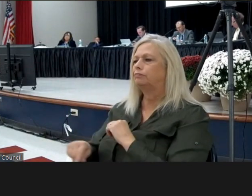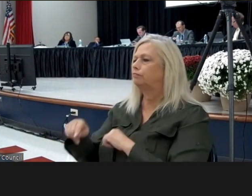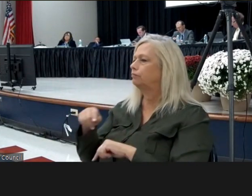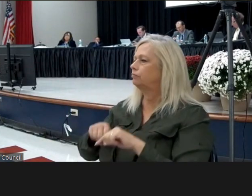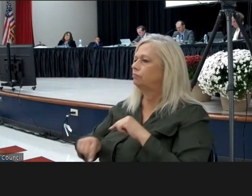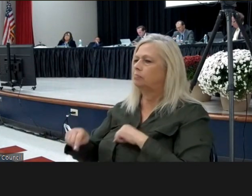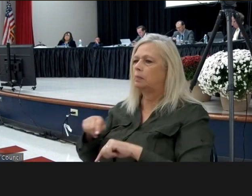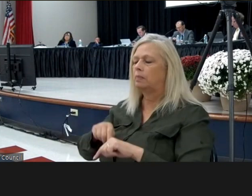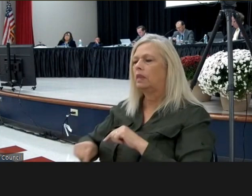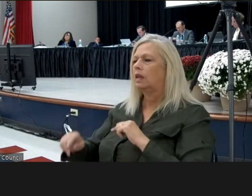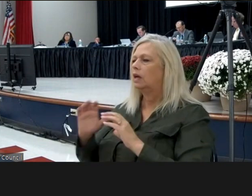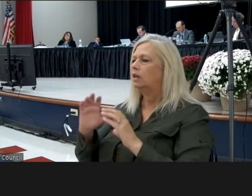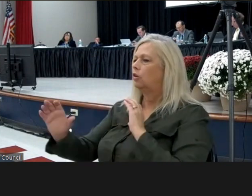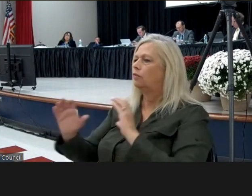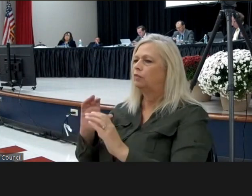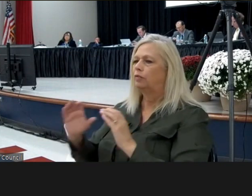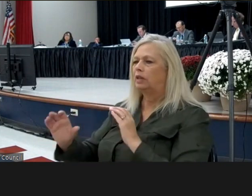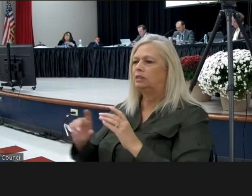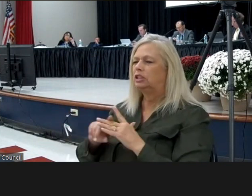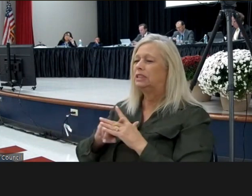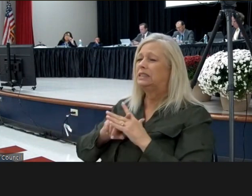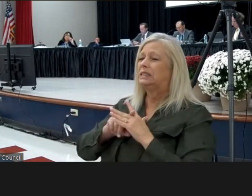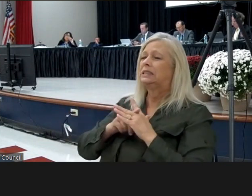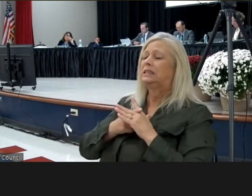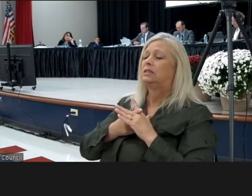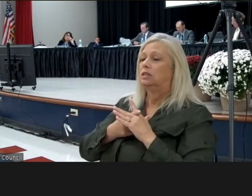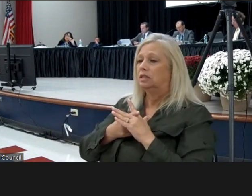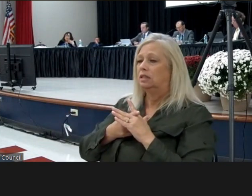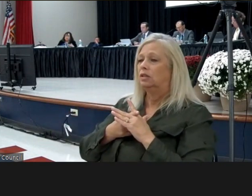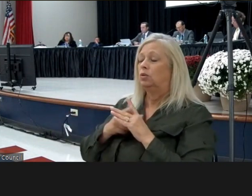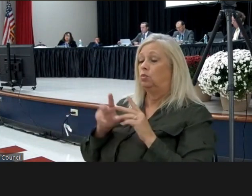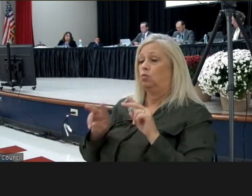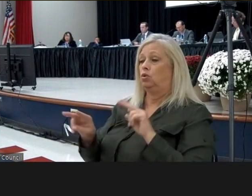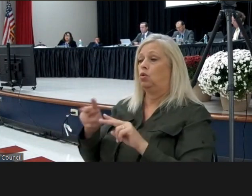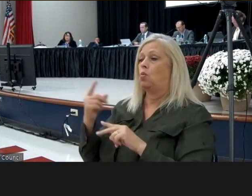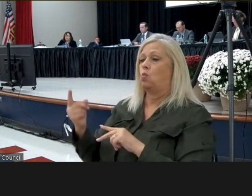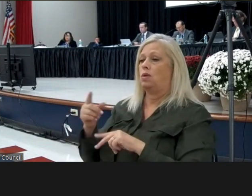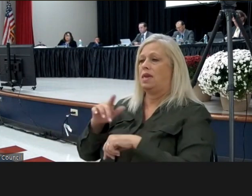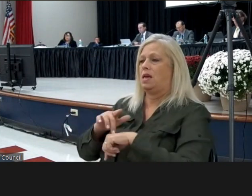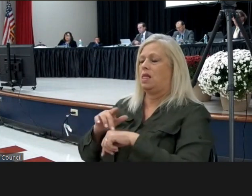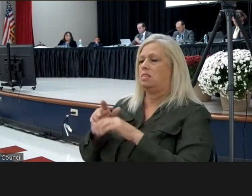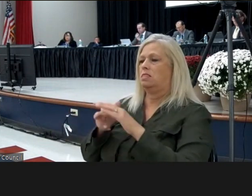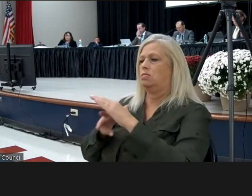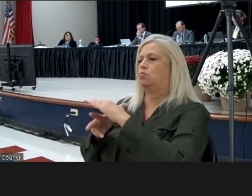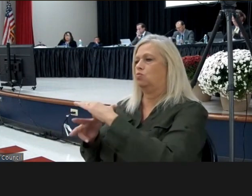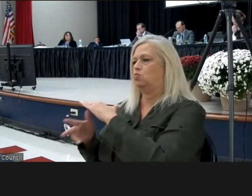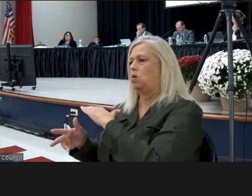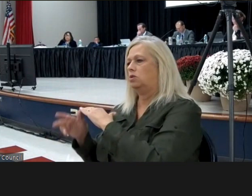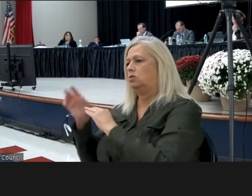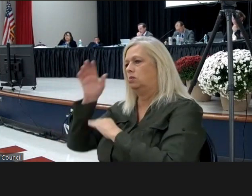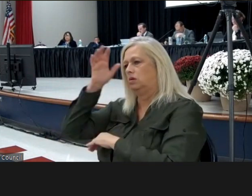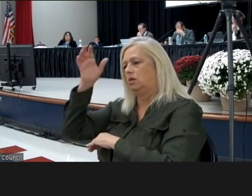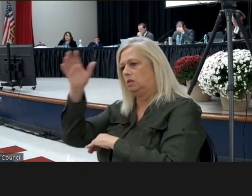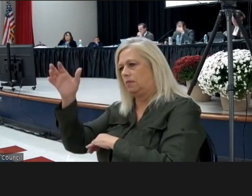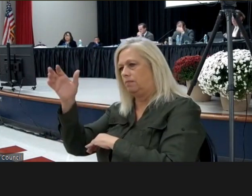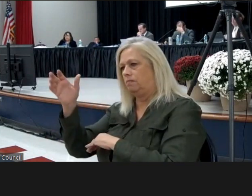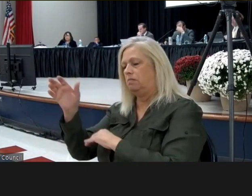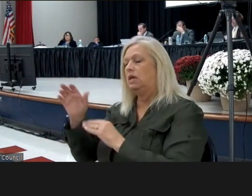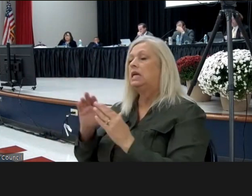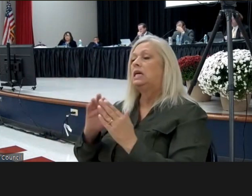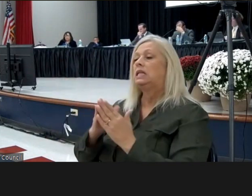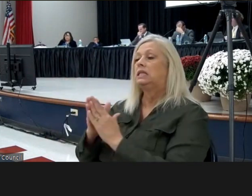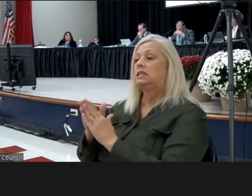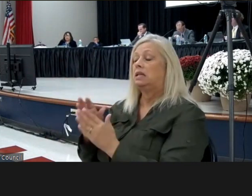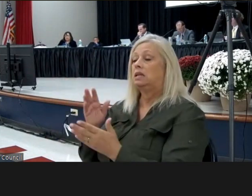started, Baylor was looking, of course, at the pavilion with the garage only concept, and the city proposed a